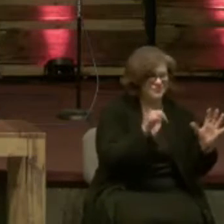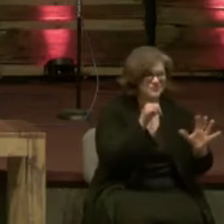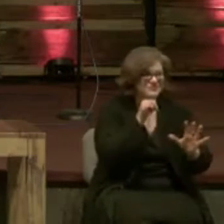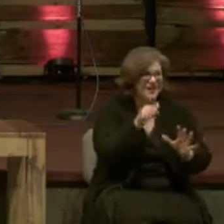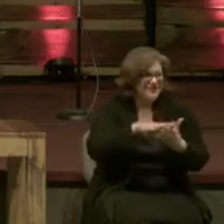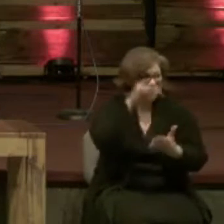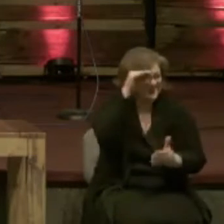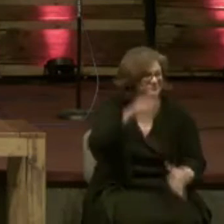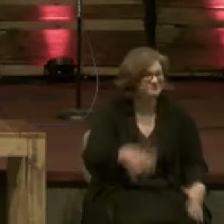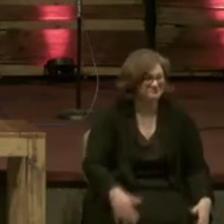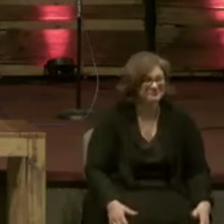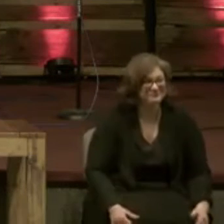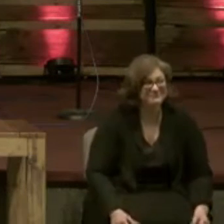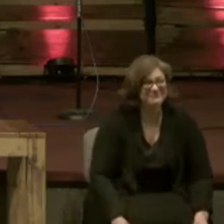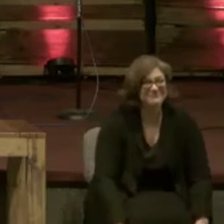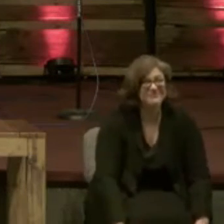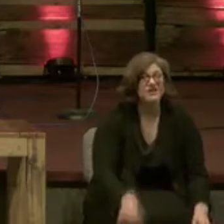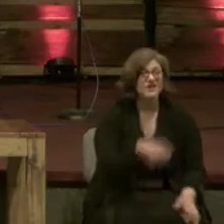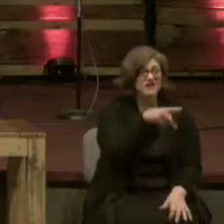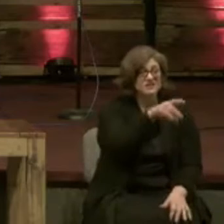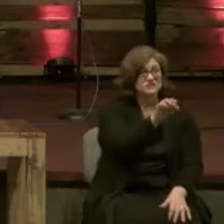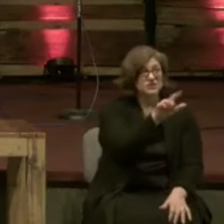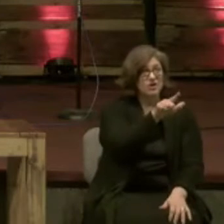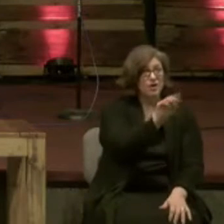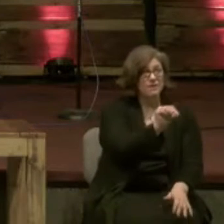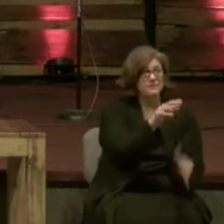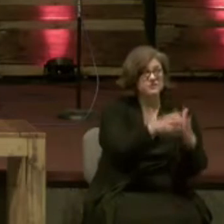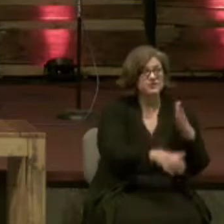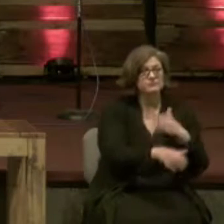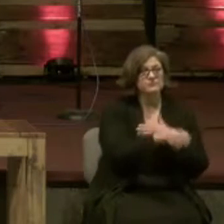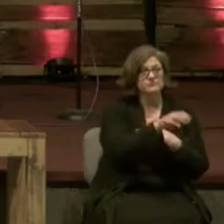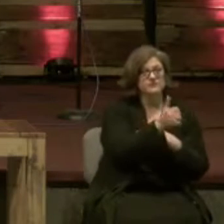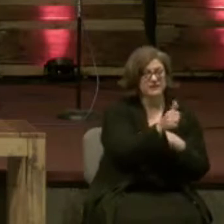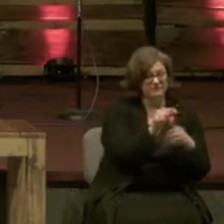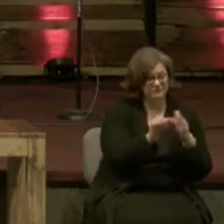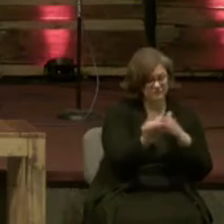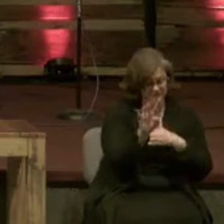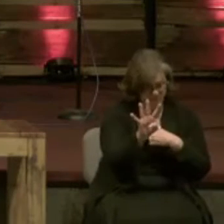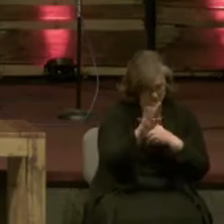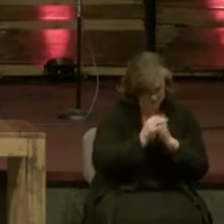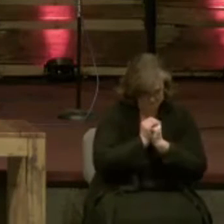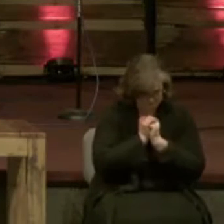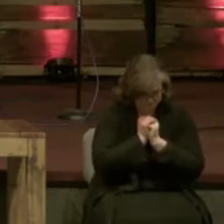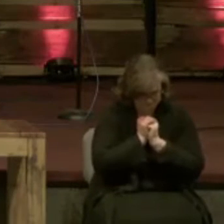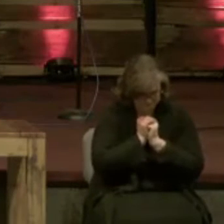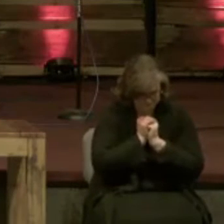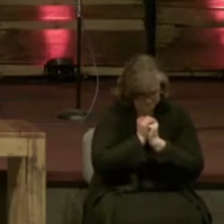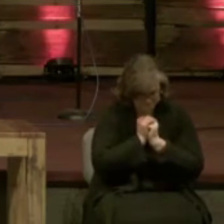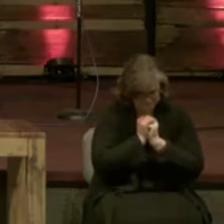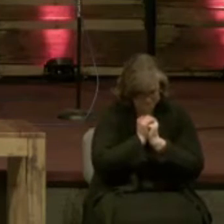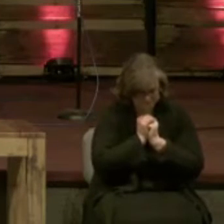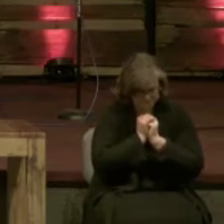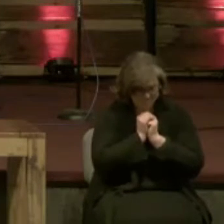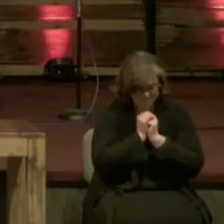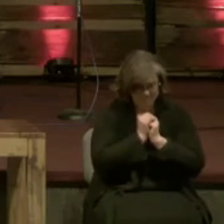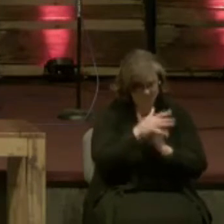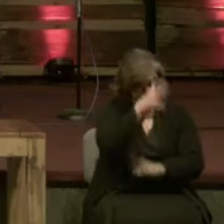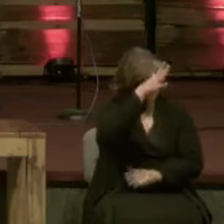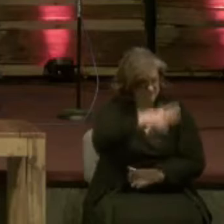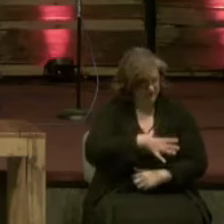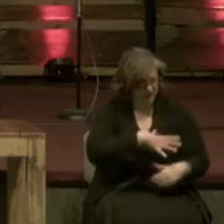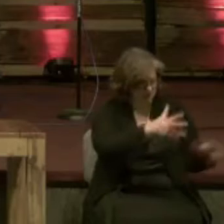Listen to what it says in Psalm 10, verse 4. In his pride, the wicked man does not seek